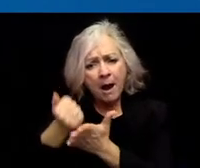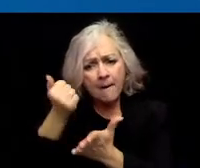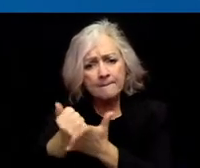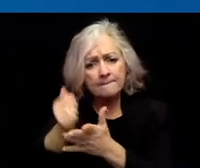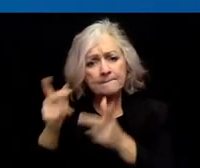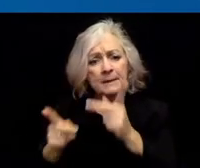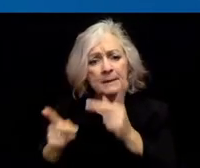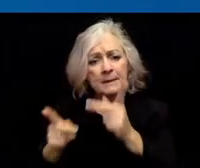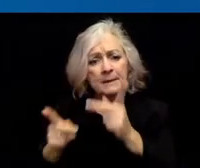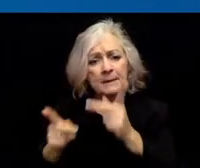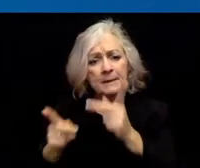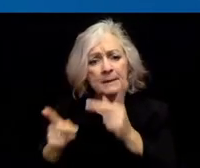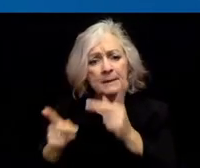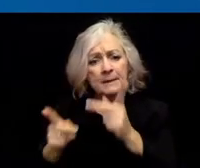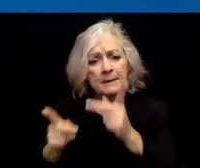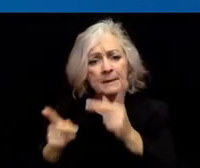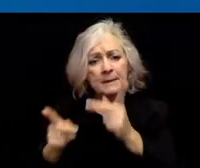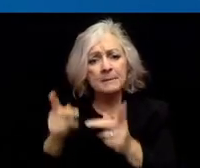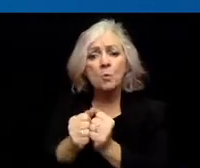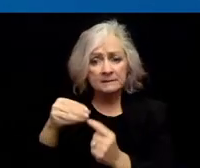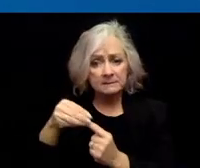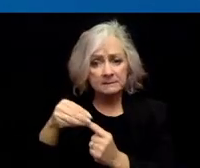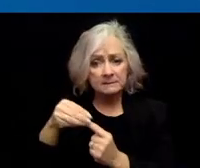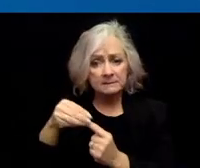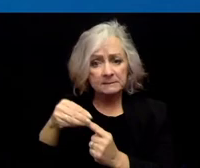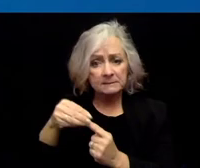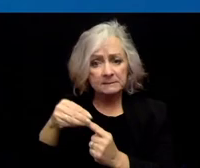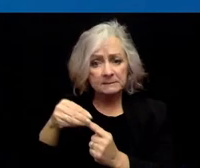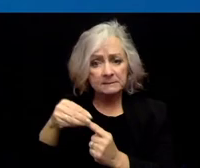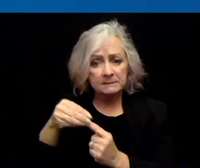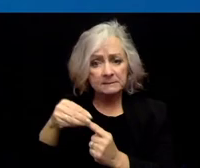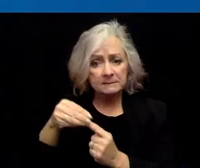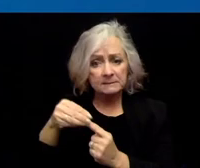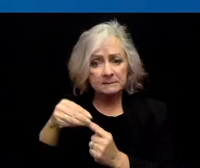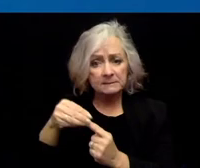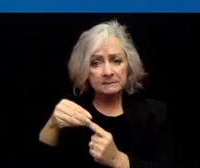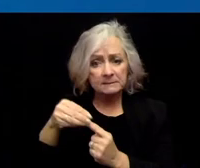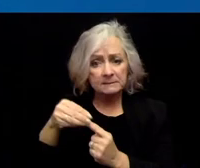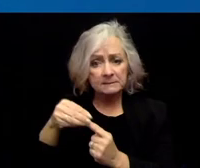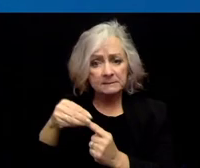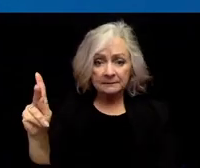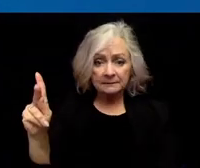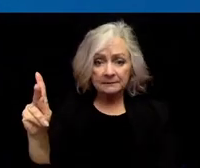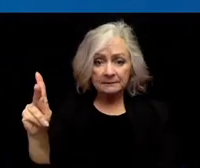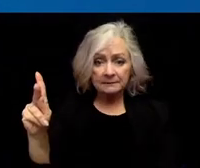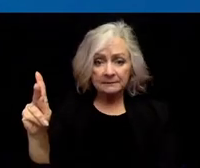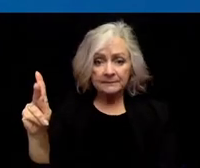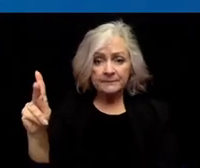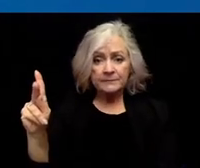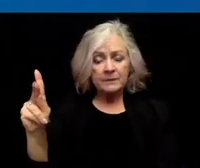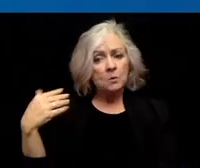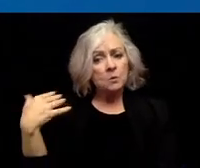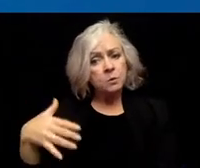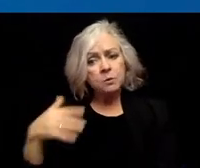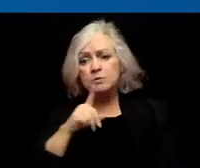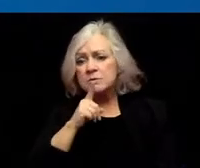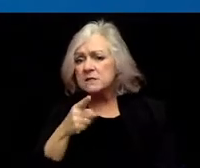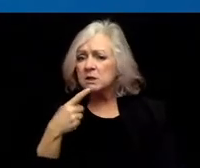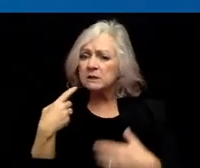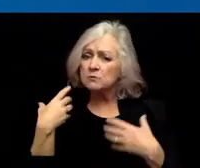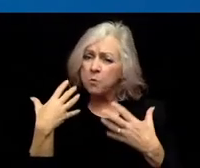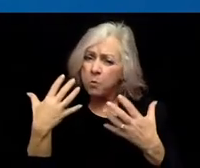Derek had such a strong desire to start losing the weight. So we just followed Canada's food guide.